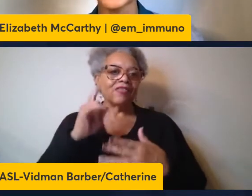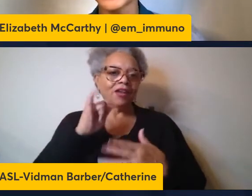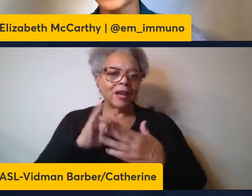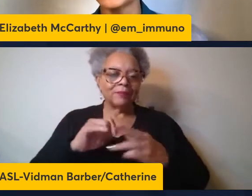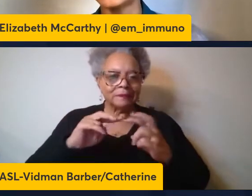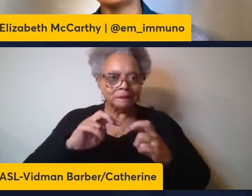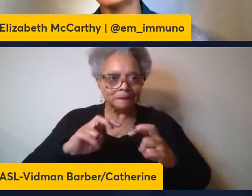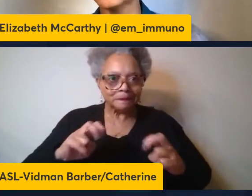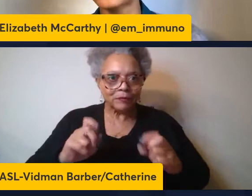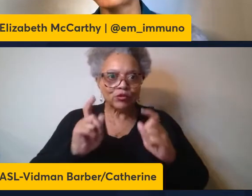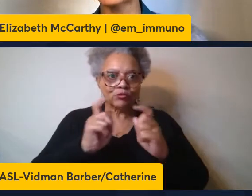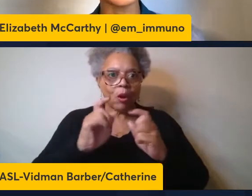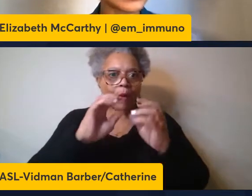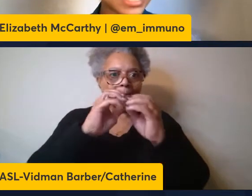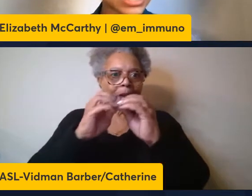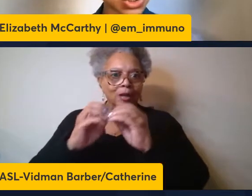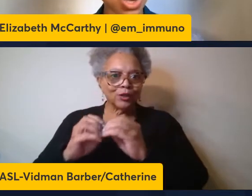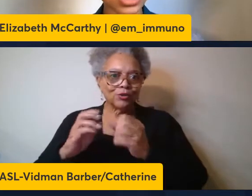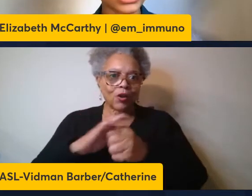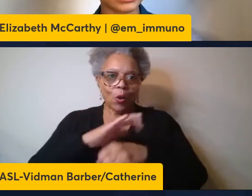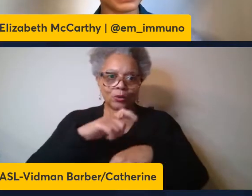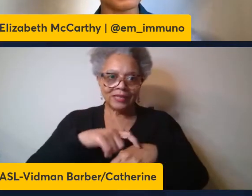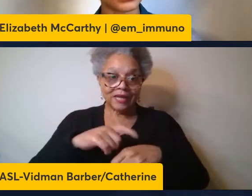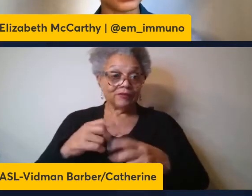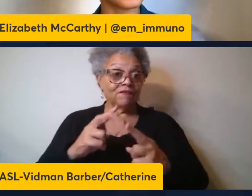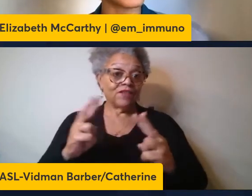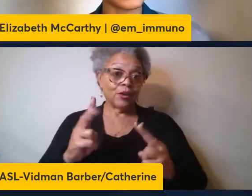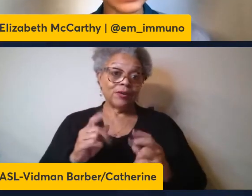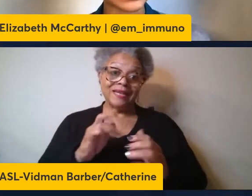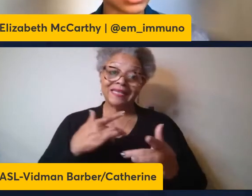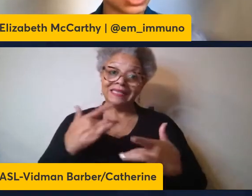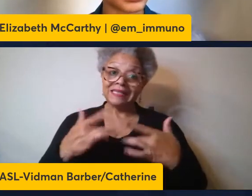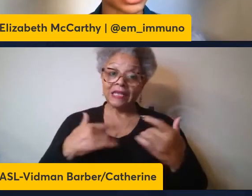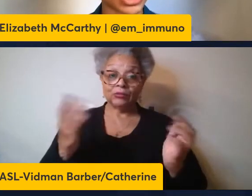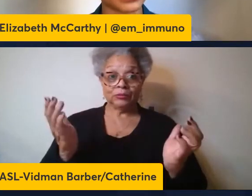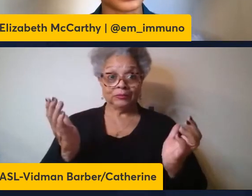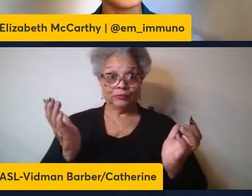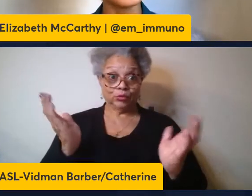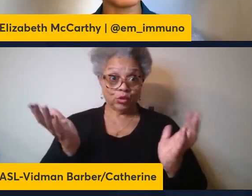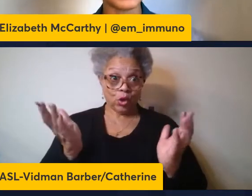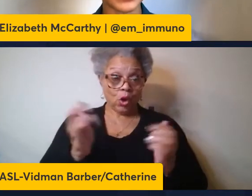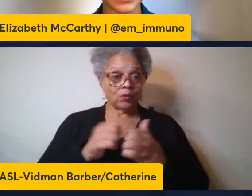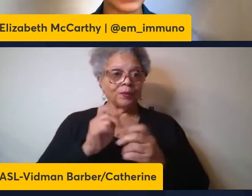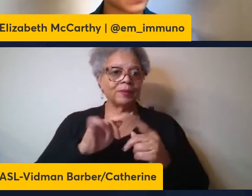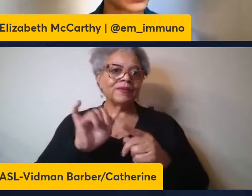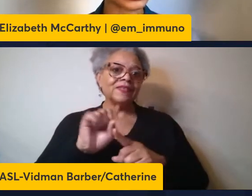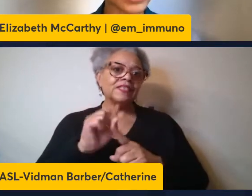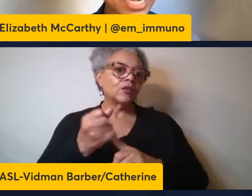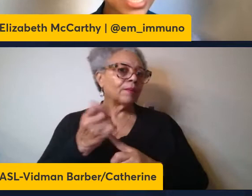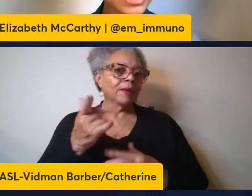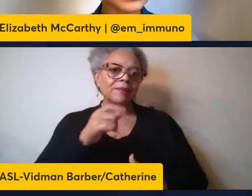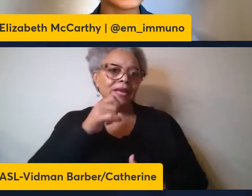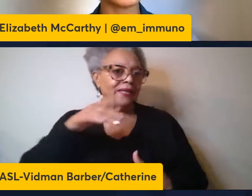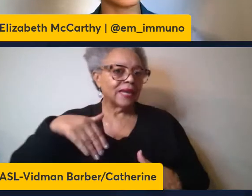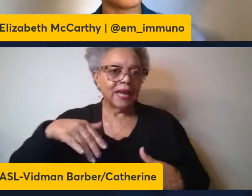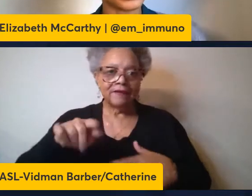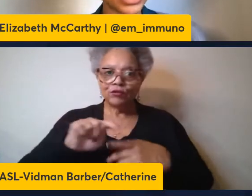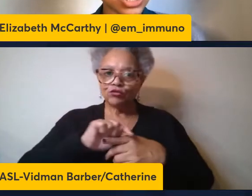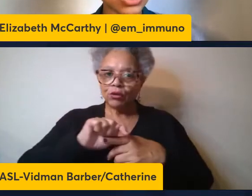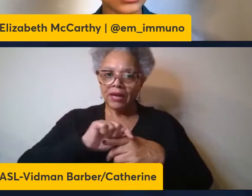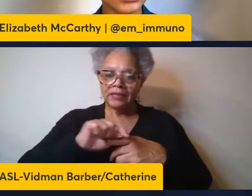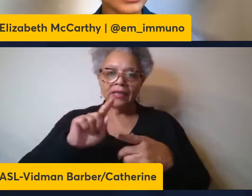time. So really excited to talk to people who are kind of in that situation where maybe they haven't had their training